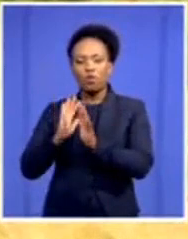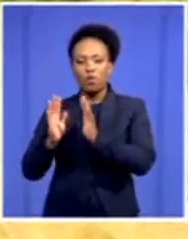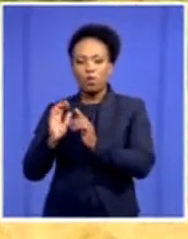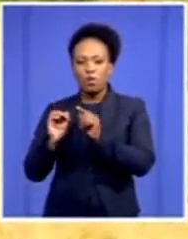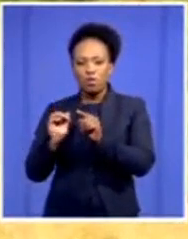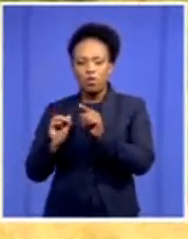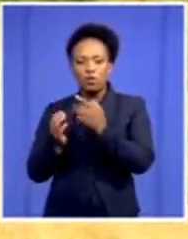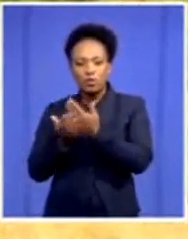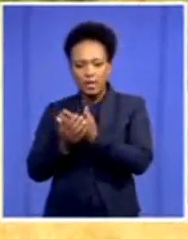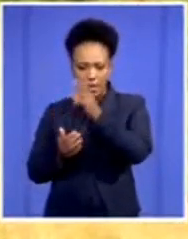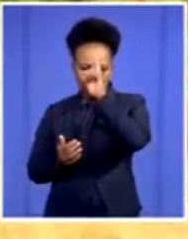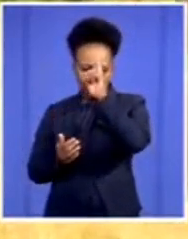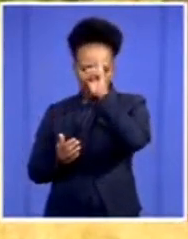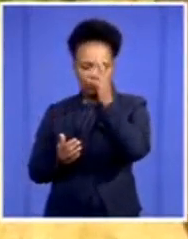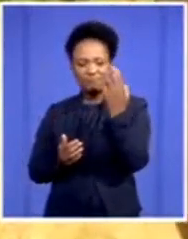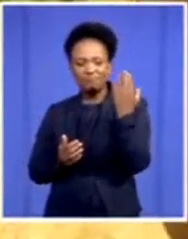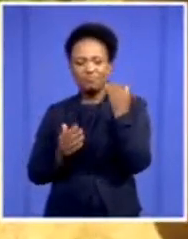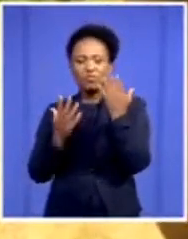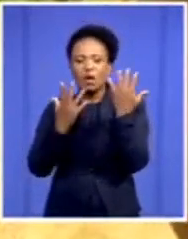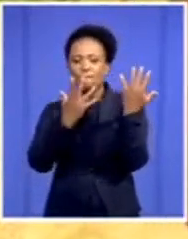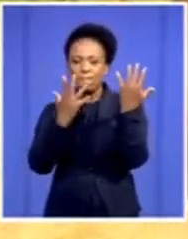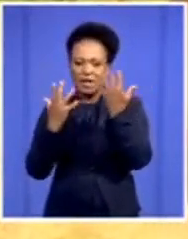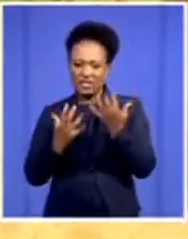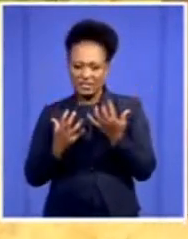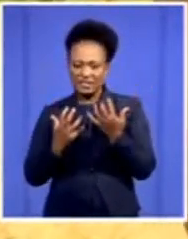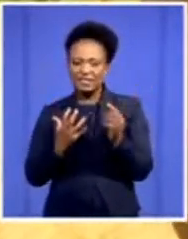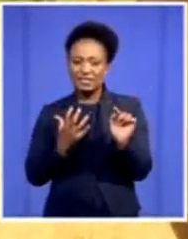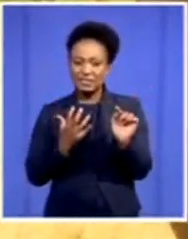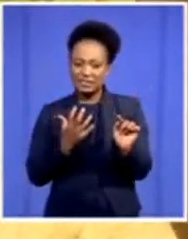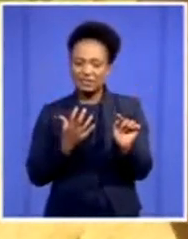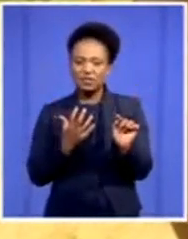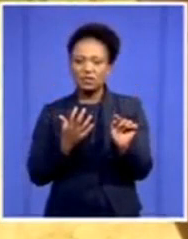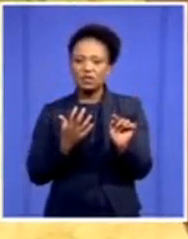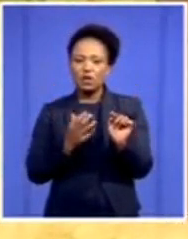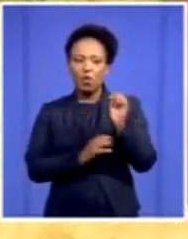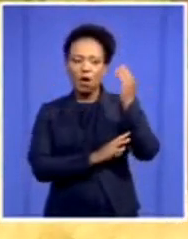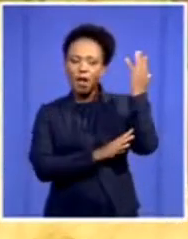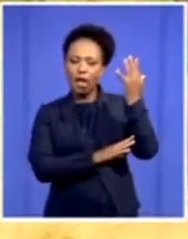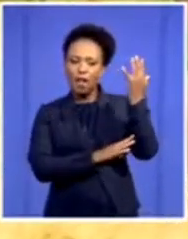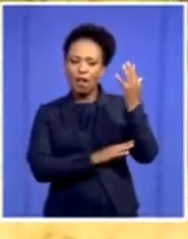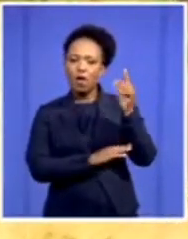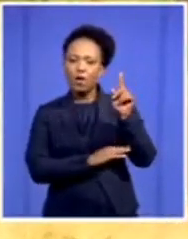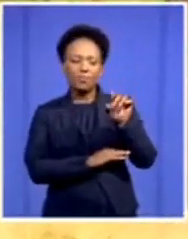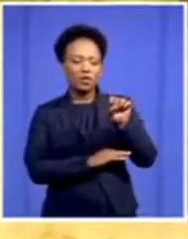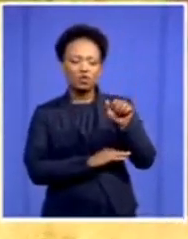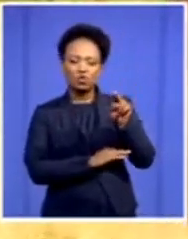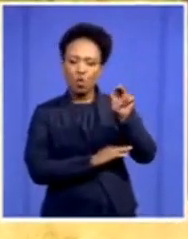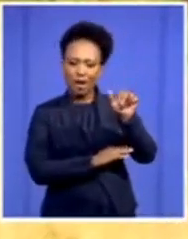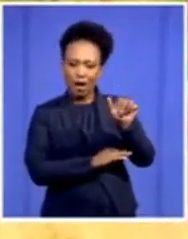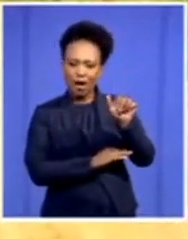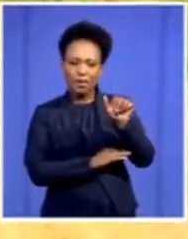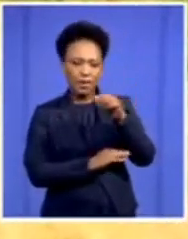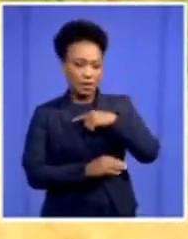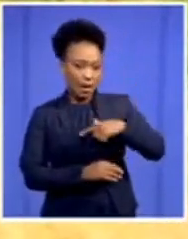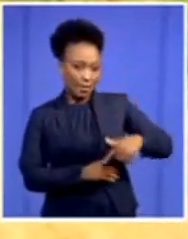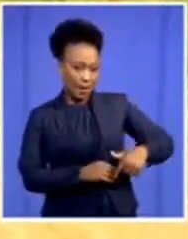speech, it is meant to action the SONA. So our expectation flow from the promises that the president has made